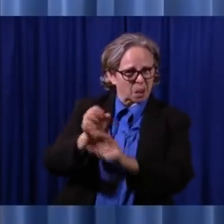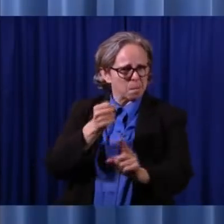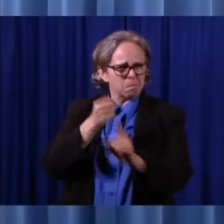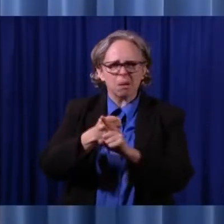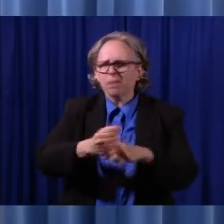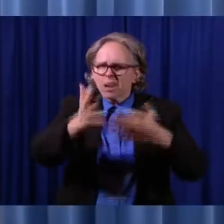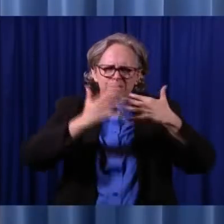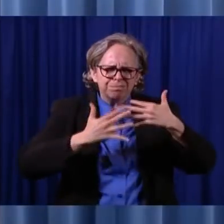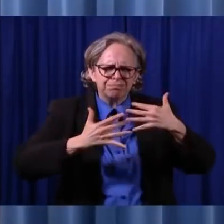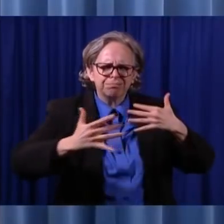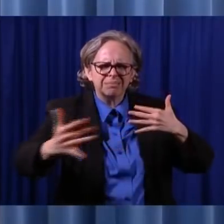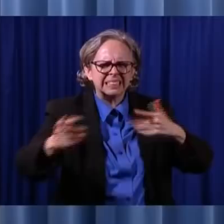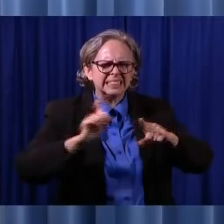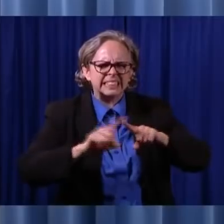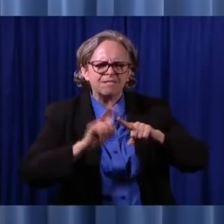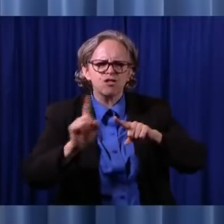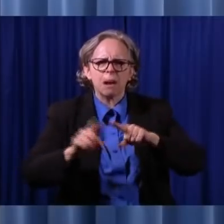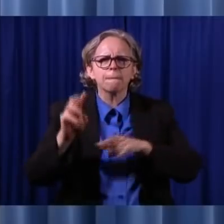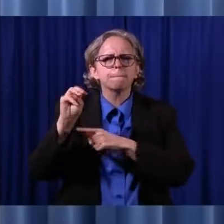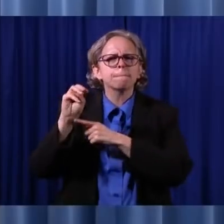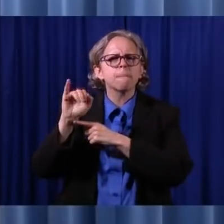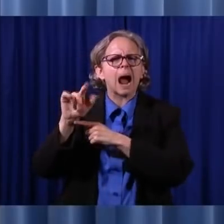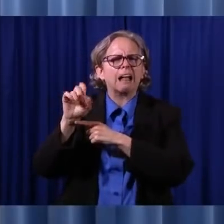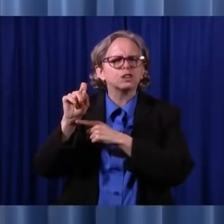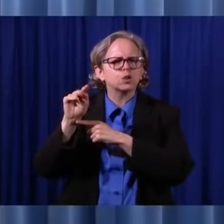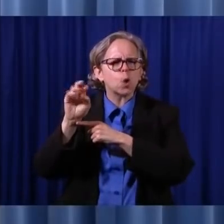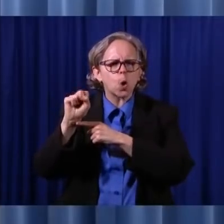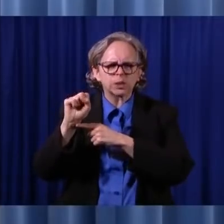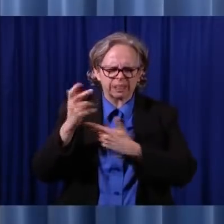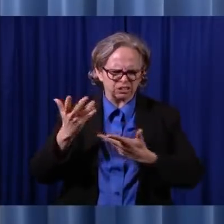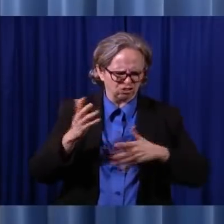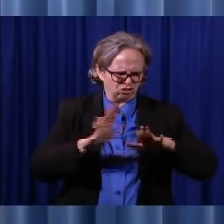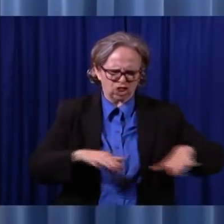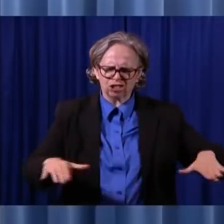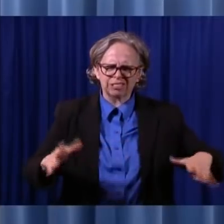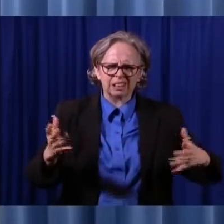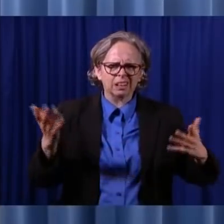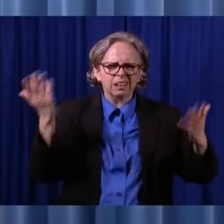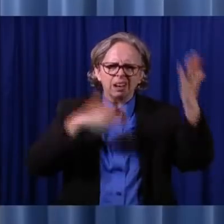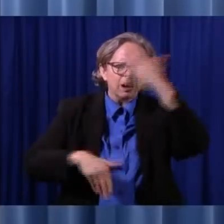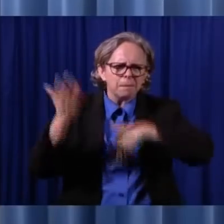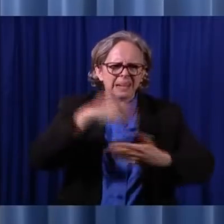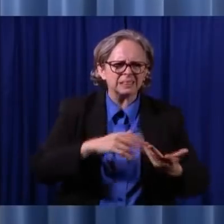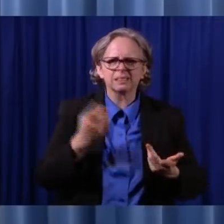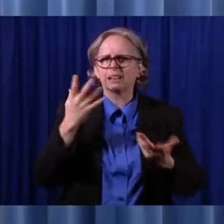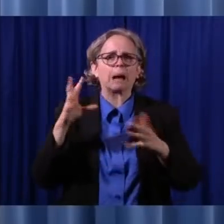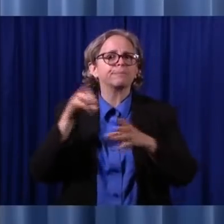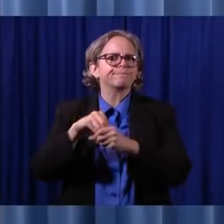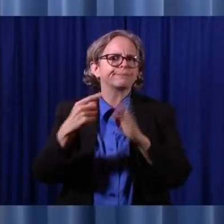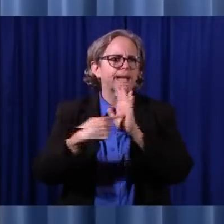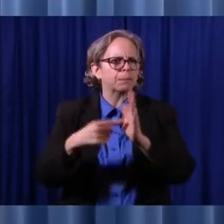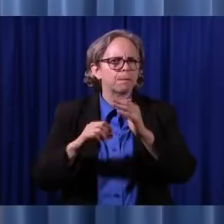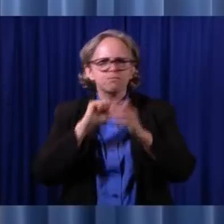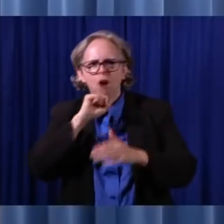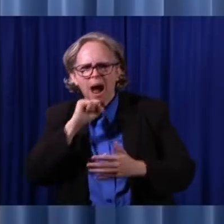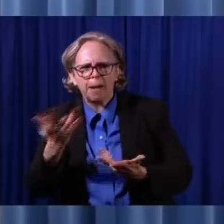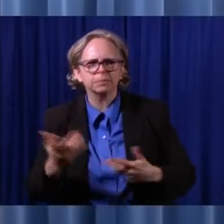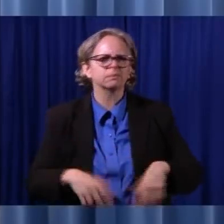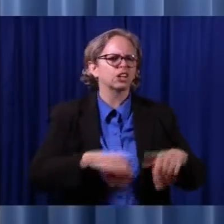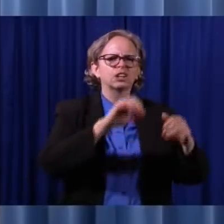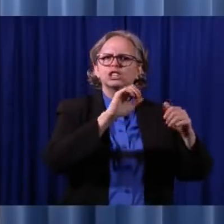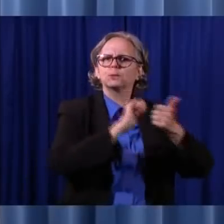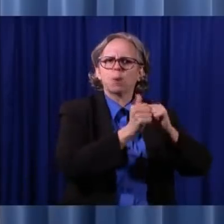our grandchildren have missed. Proms, end of winter and spring sporting events, plays,